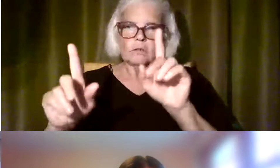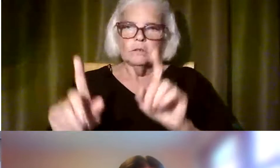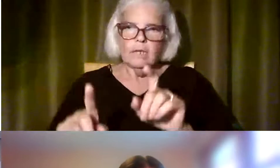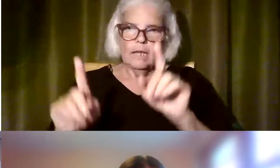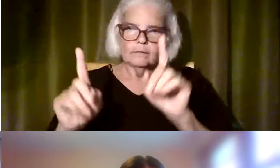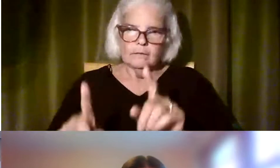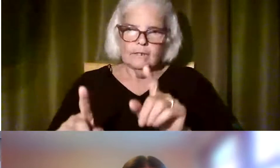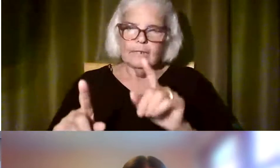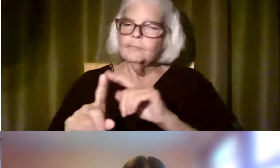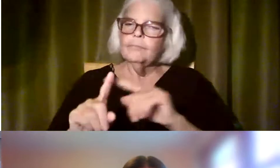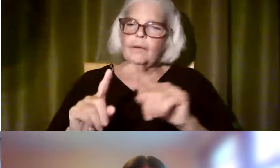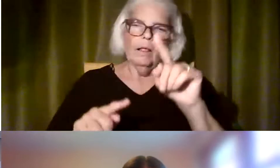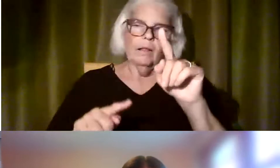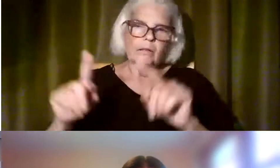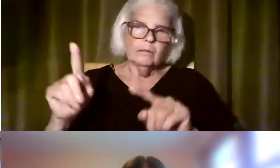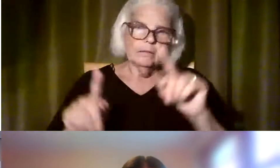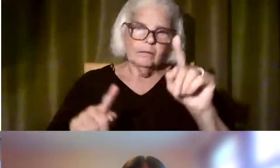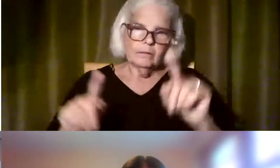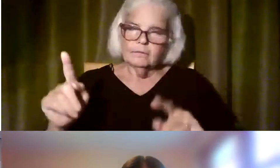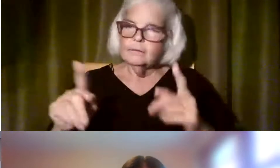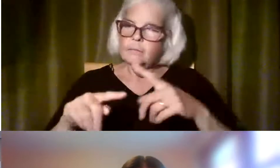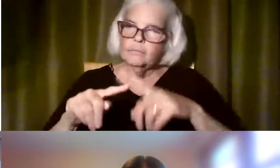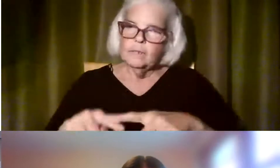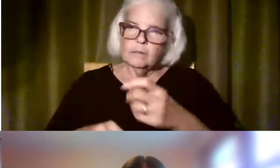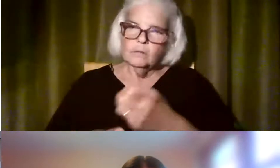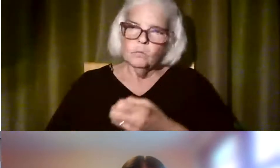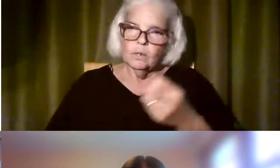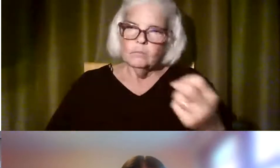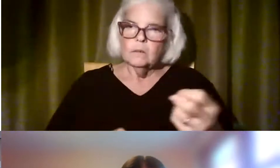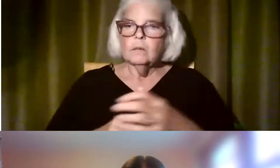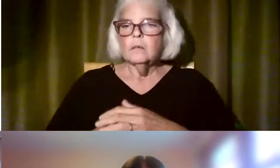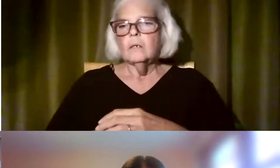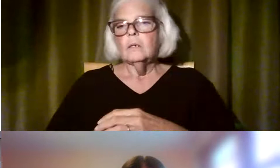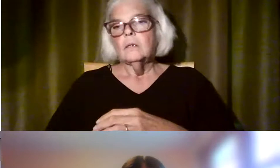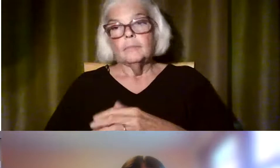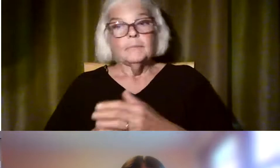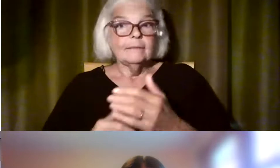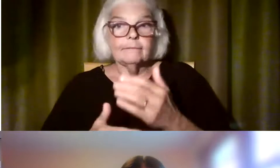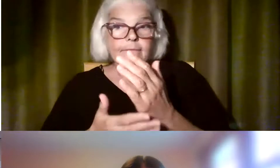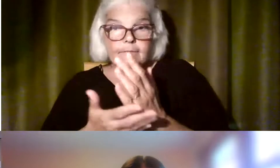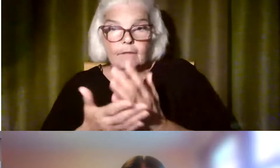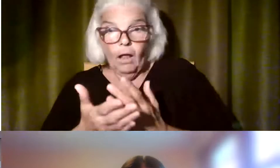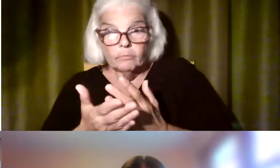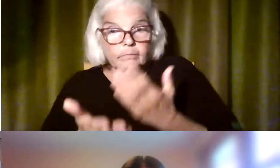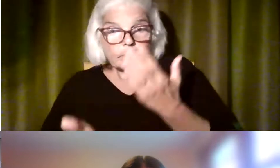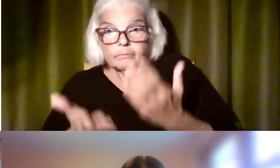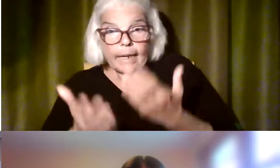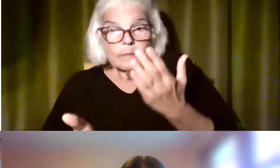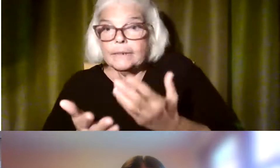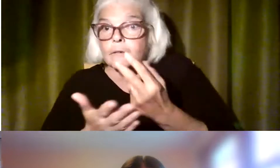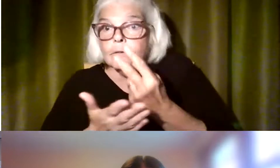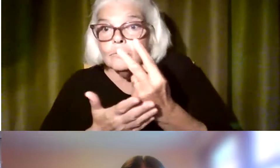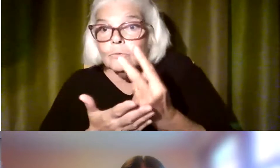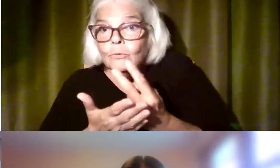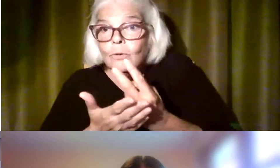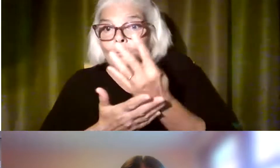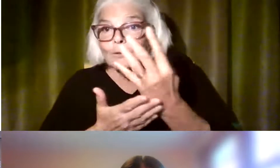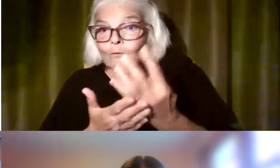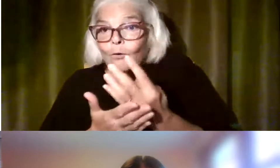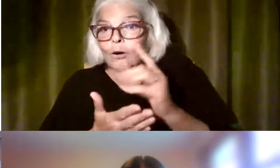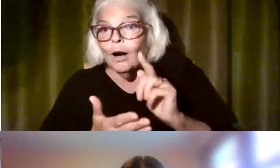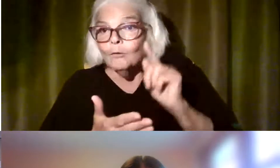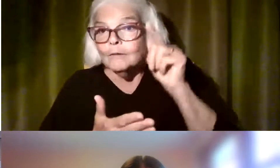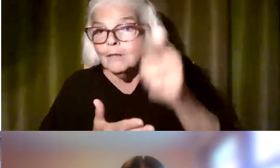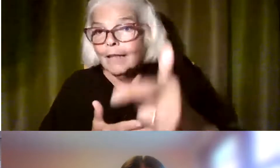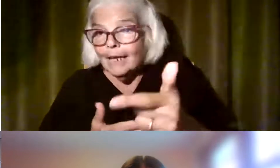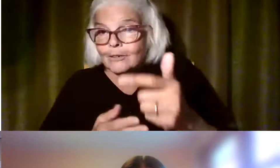volumes. Some places might be able to turn around a PCR in 2 to 4 hours, and another location might not be able to turn around